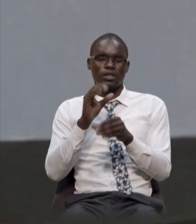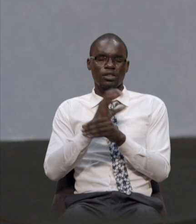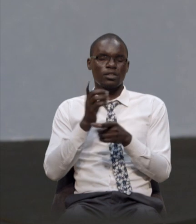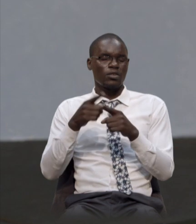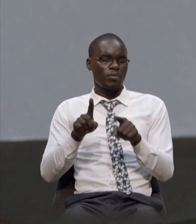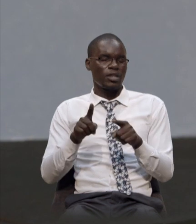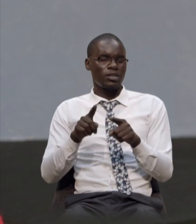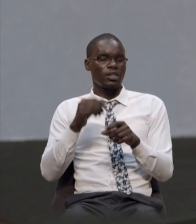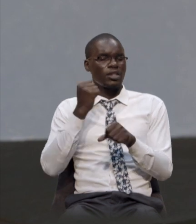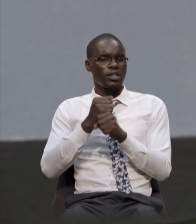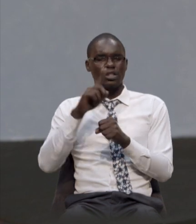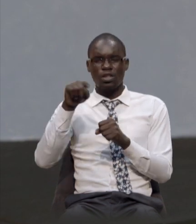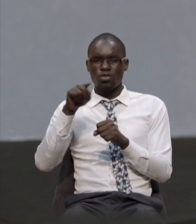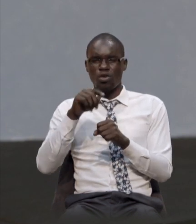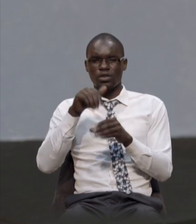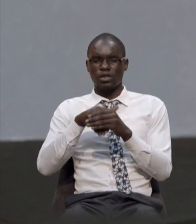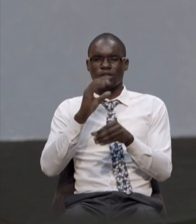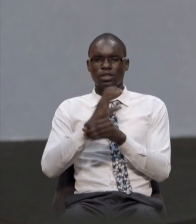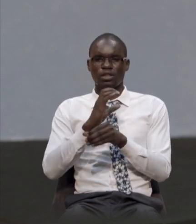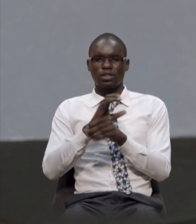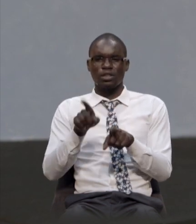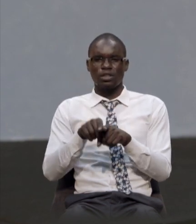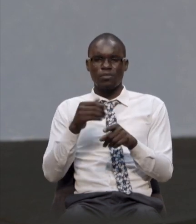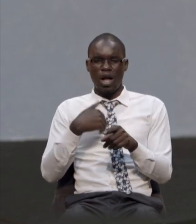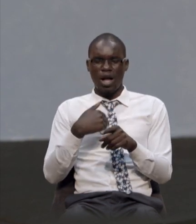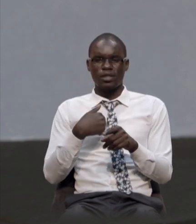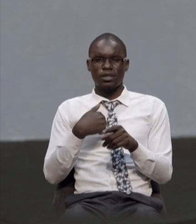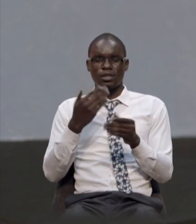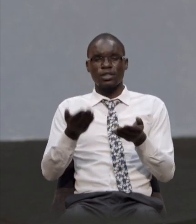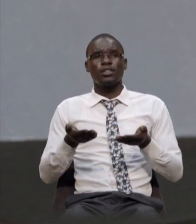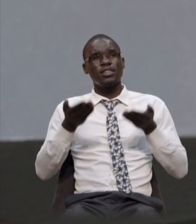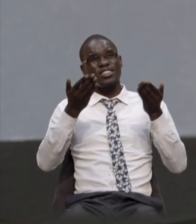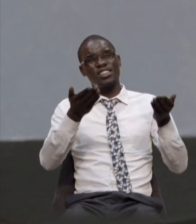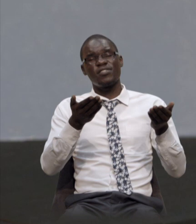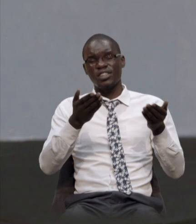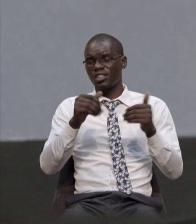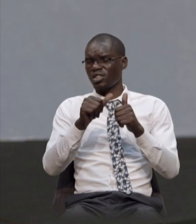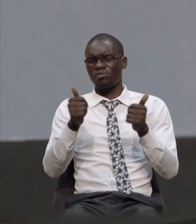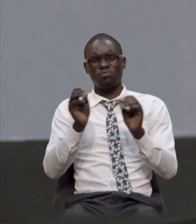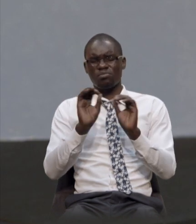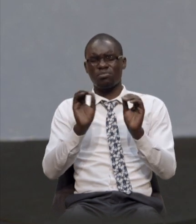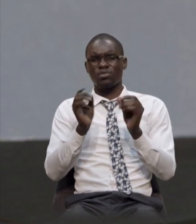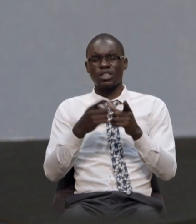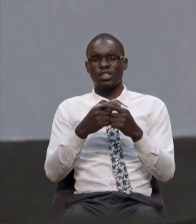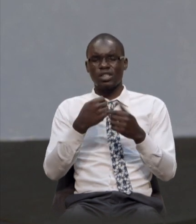giving the sacrifices. And they never handled the sacrifices well. And that made God to be very, very sad.